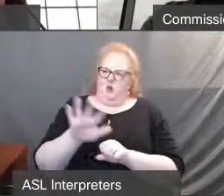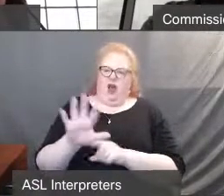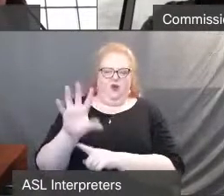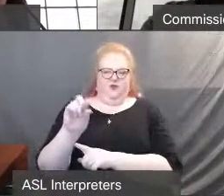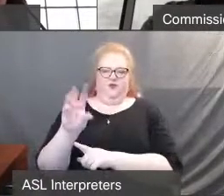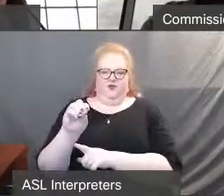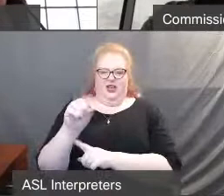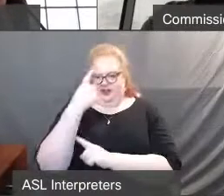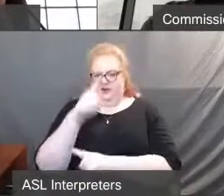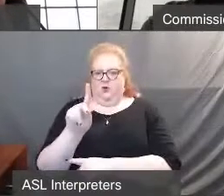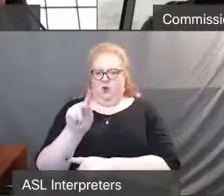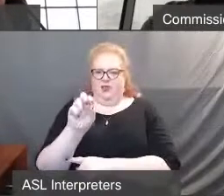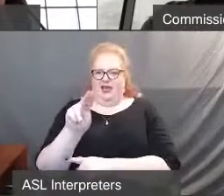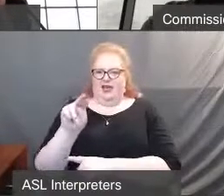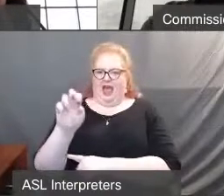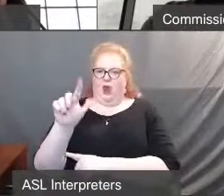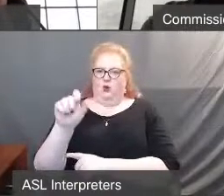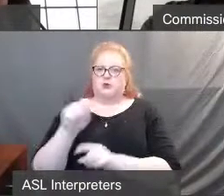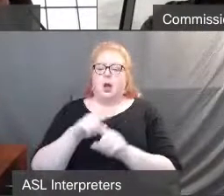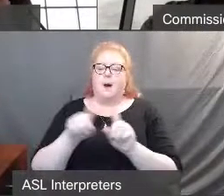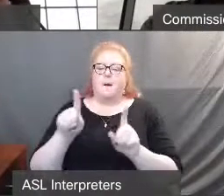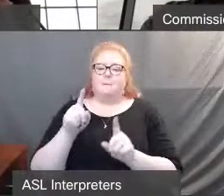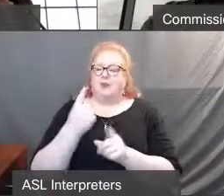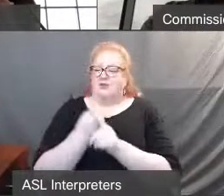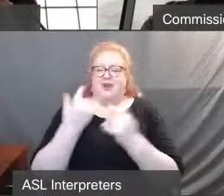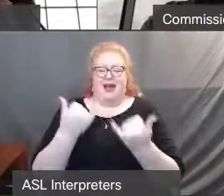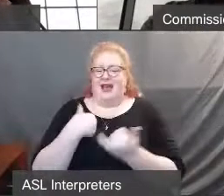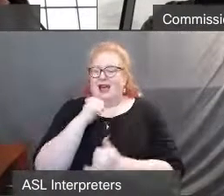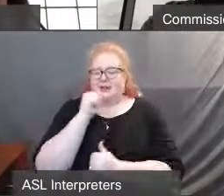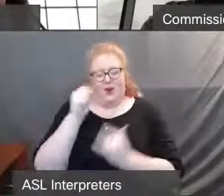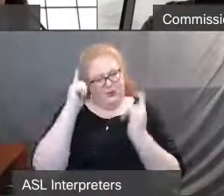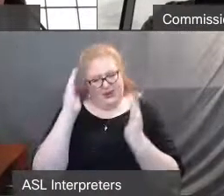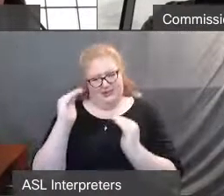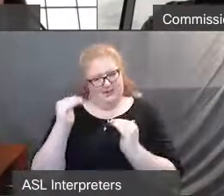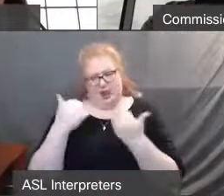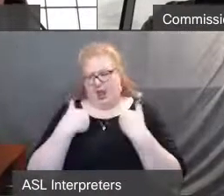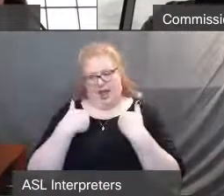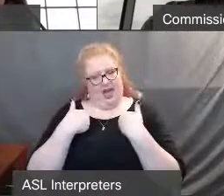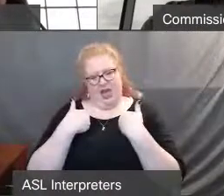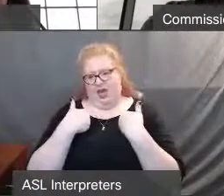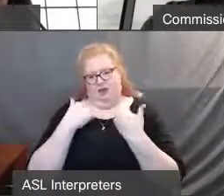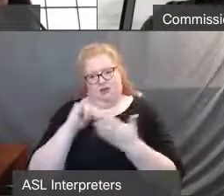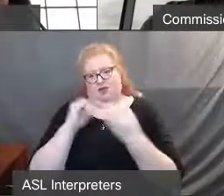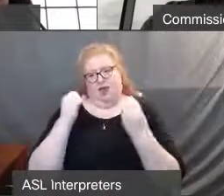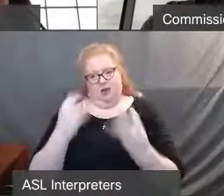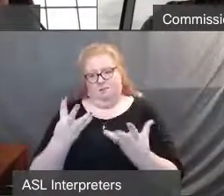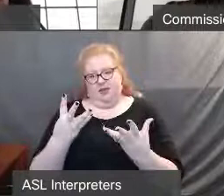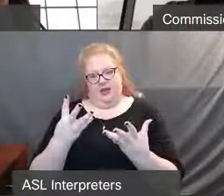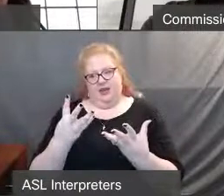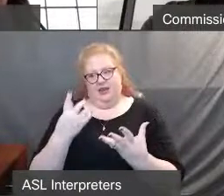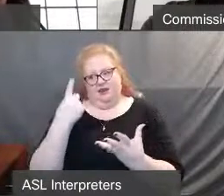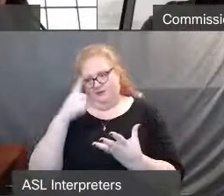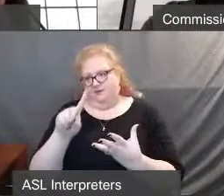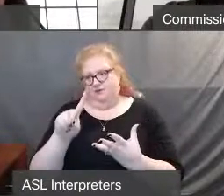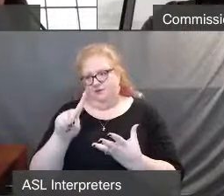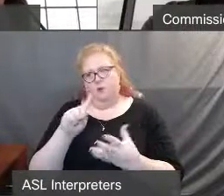now, but I don't anticipate having that many kennels for, a year or two.